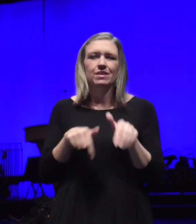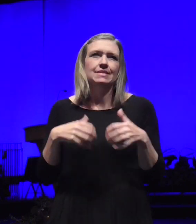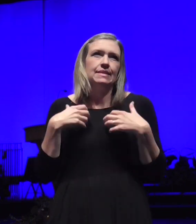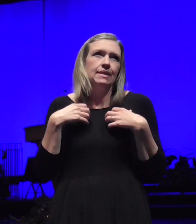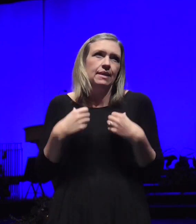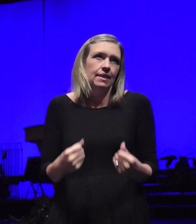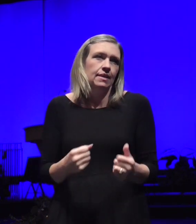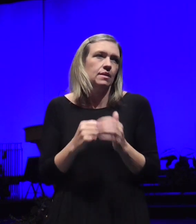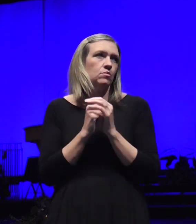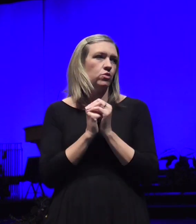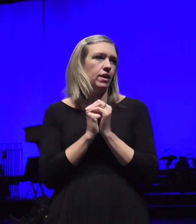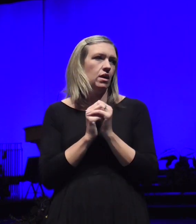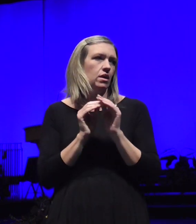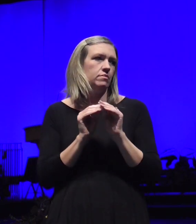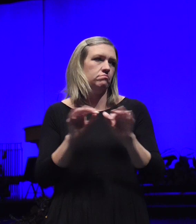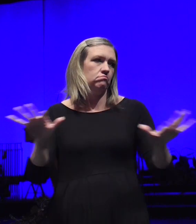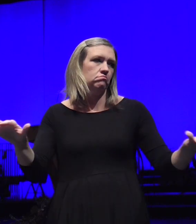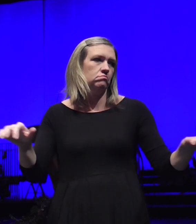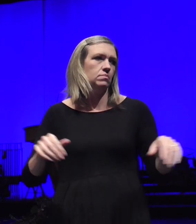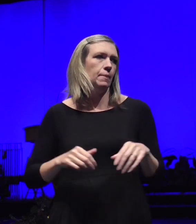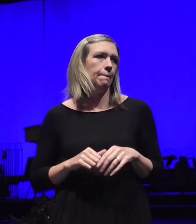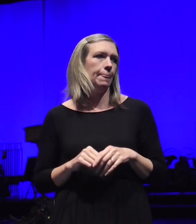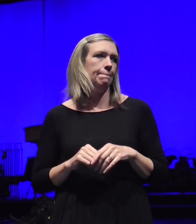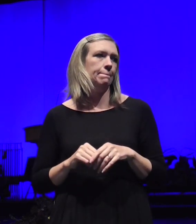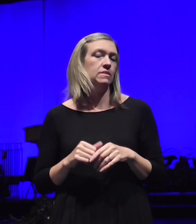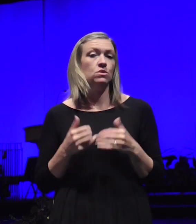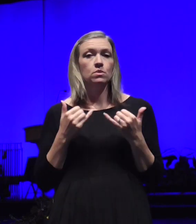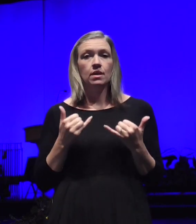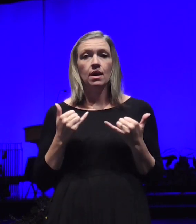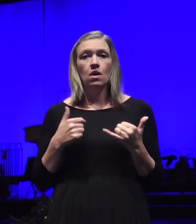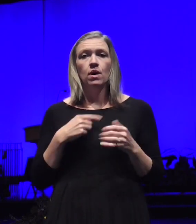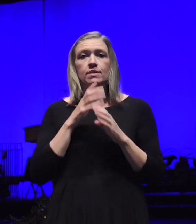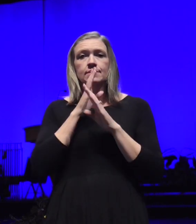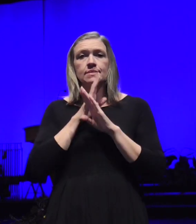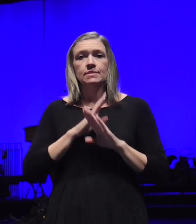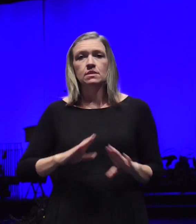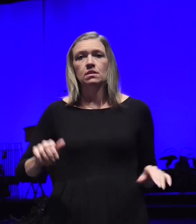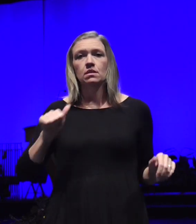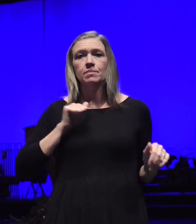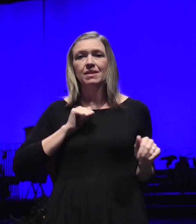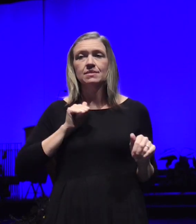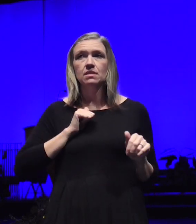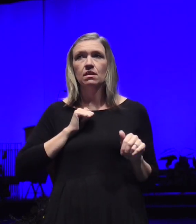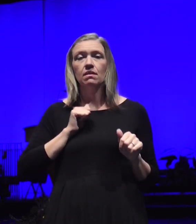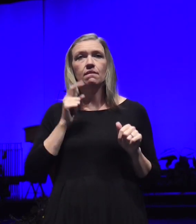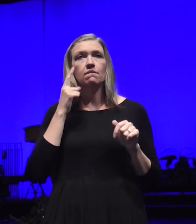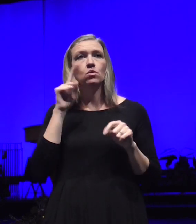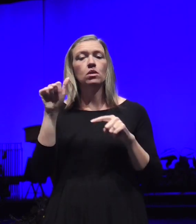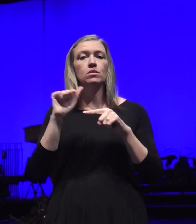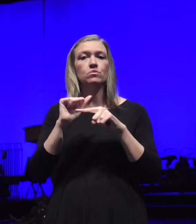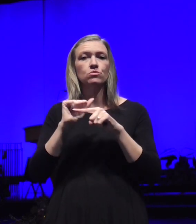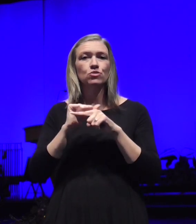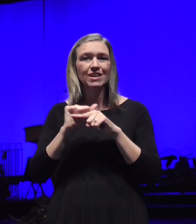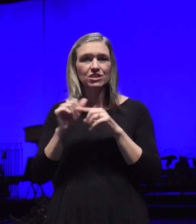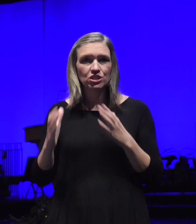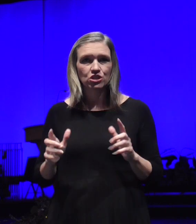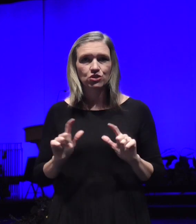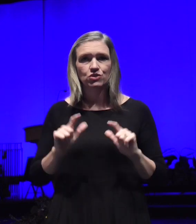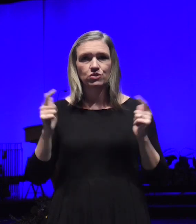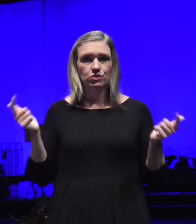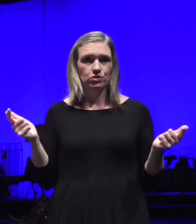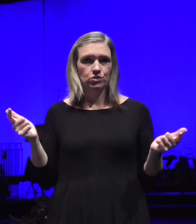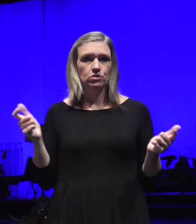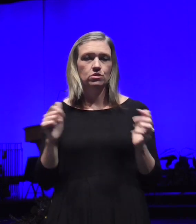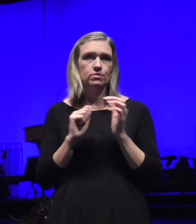healing prayer. So I still myself now for the practitioners to pray.